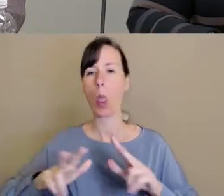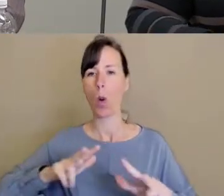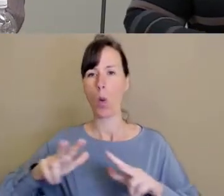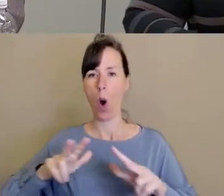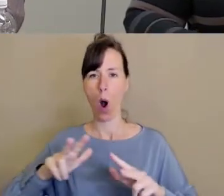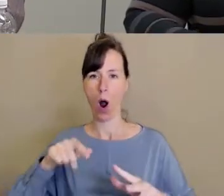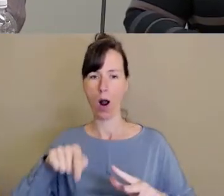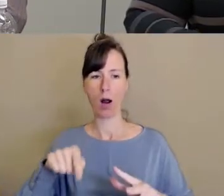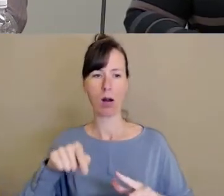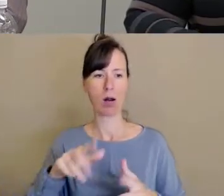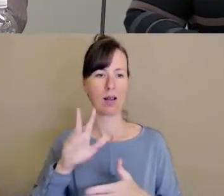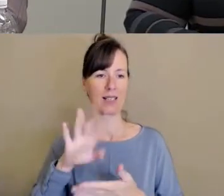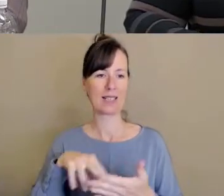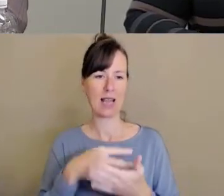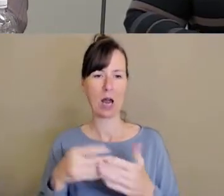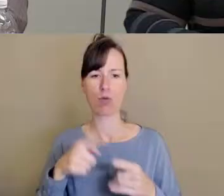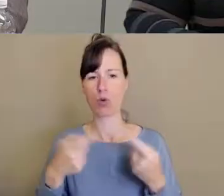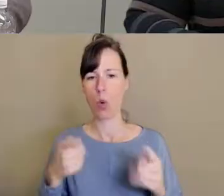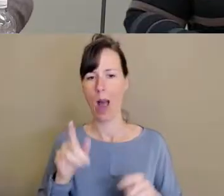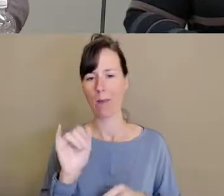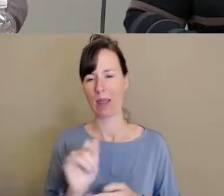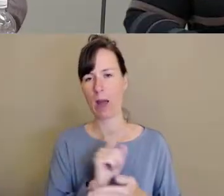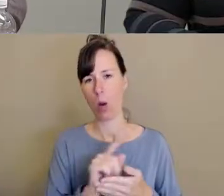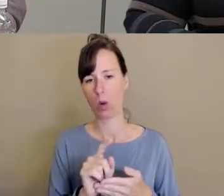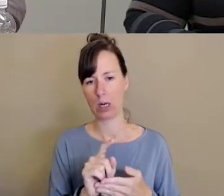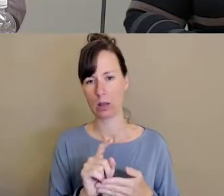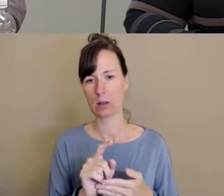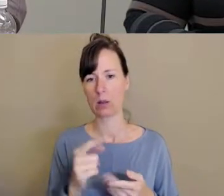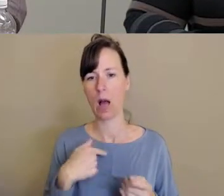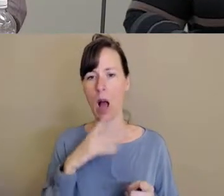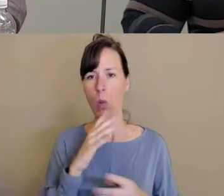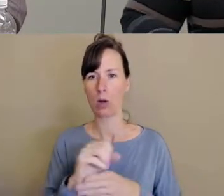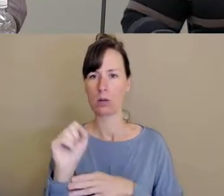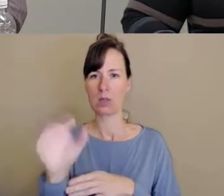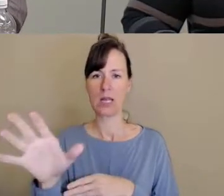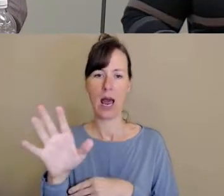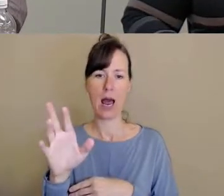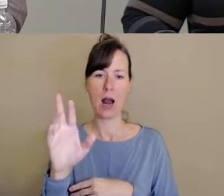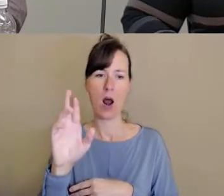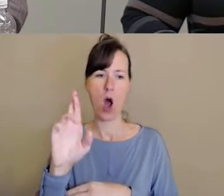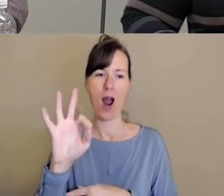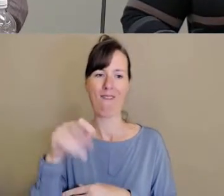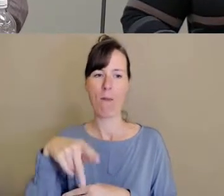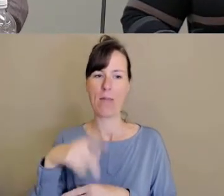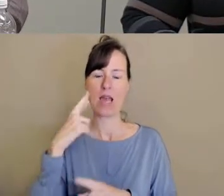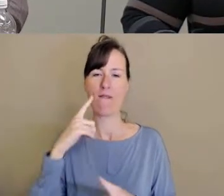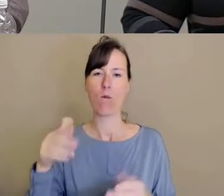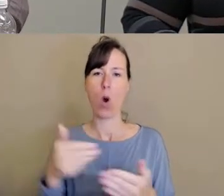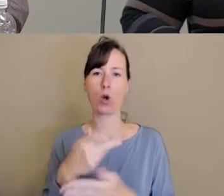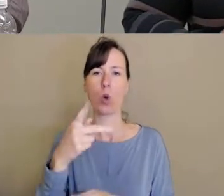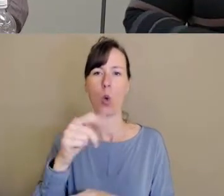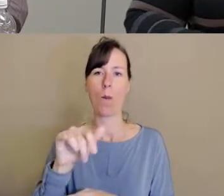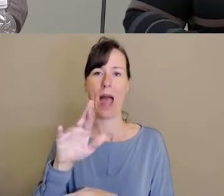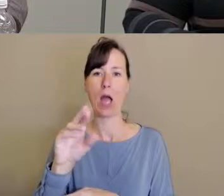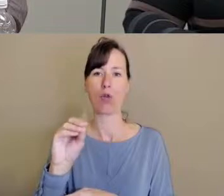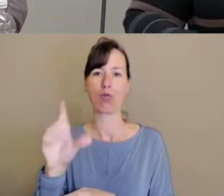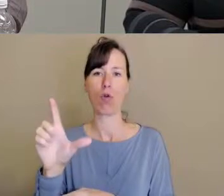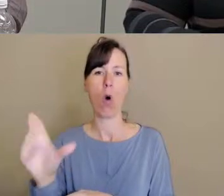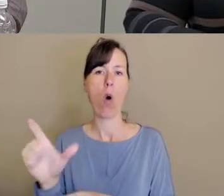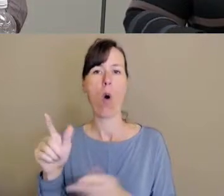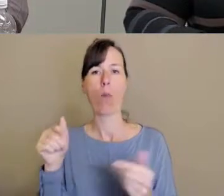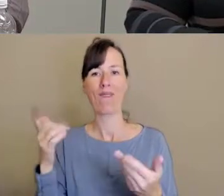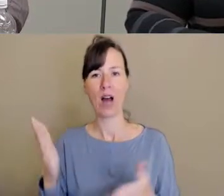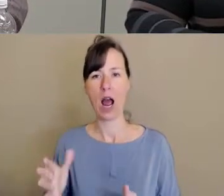be putting out an RFP for a new payroll provider and a new